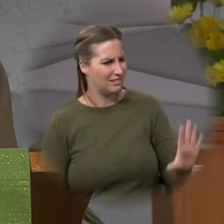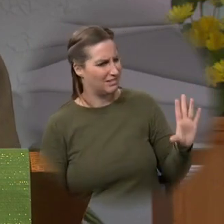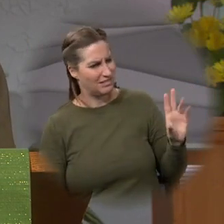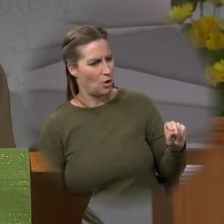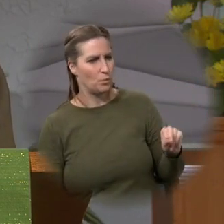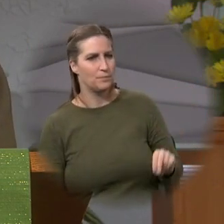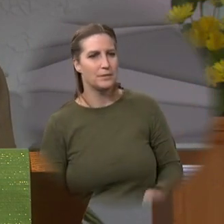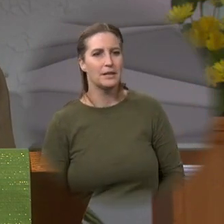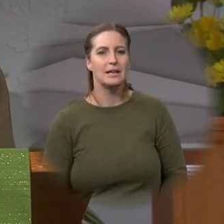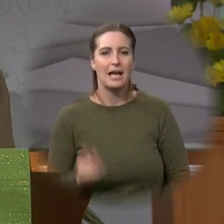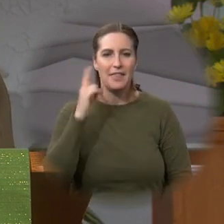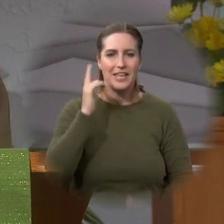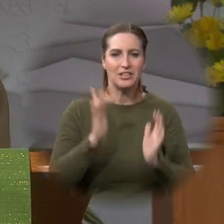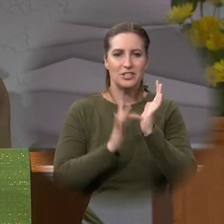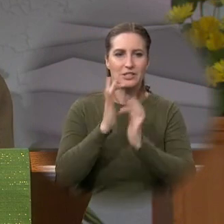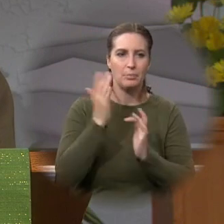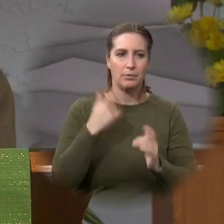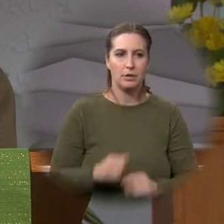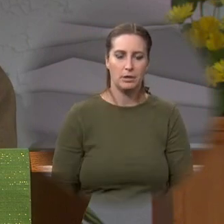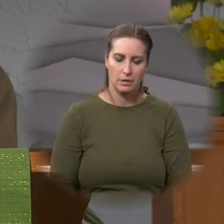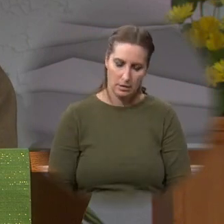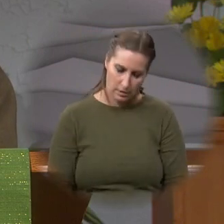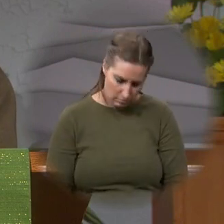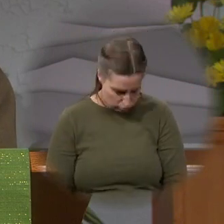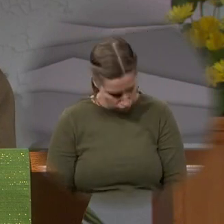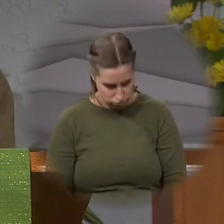Jesus must have done something to the effect of, oy.